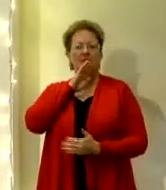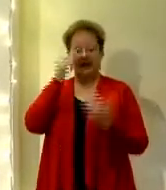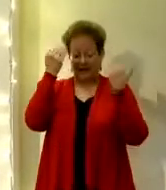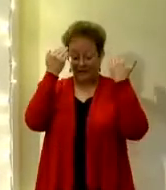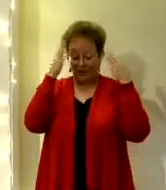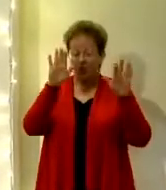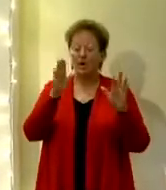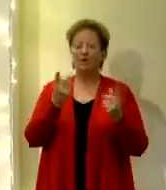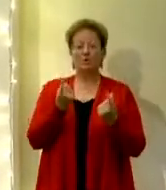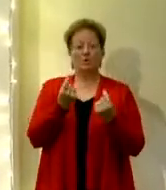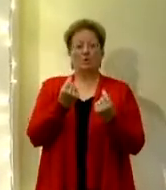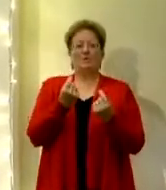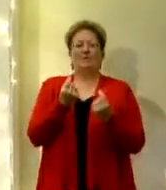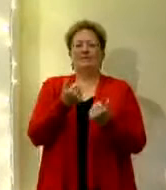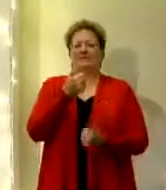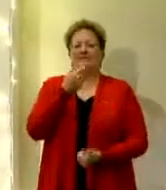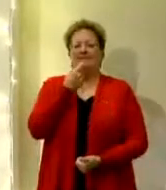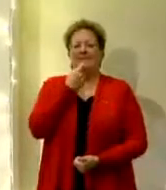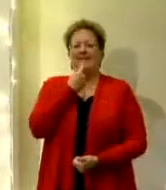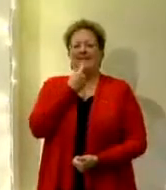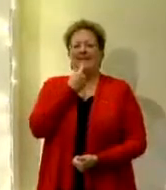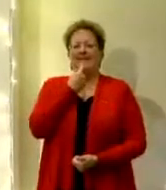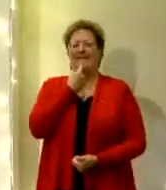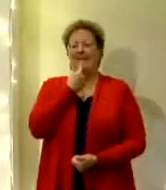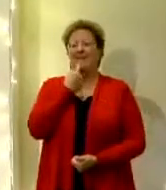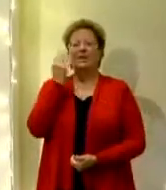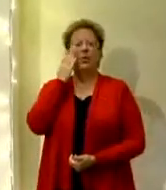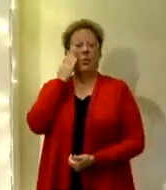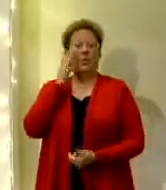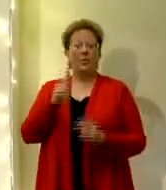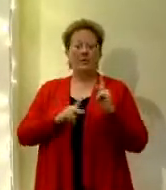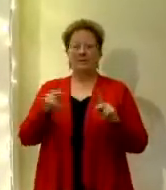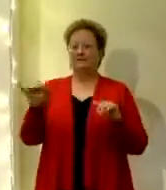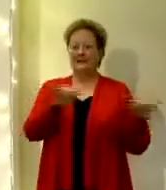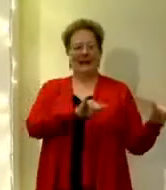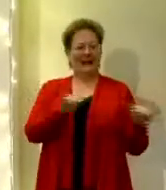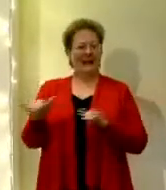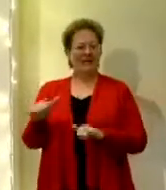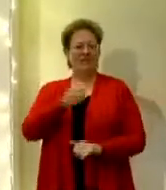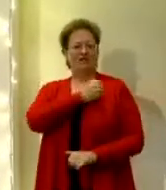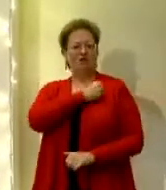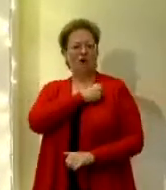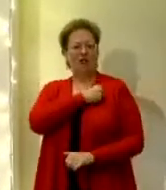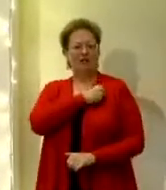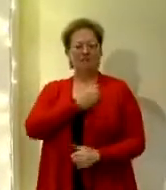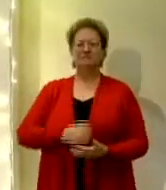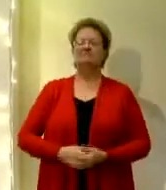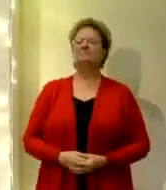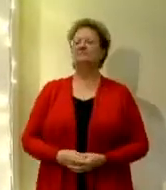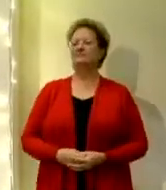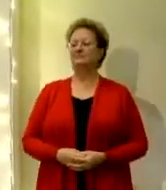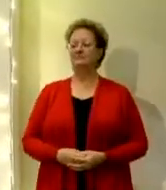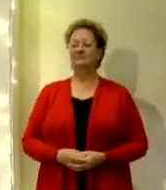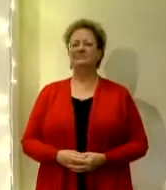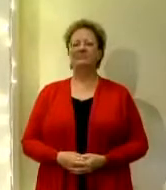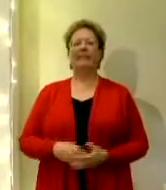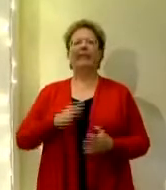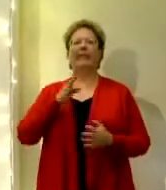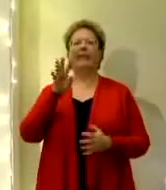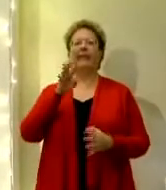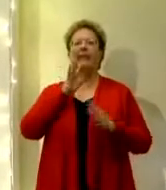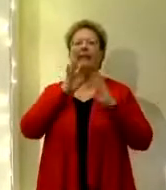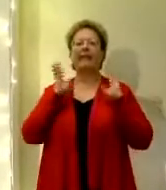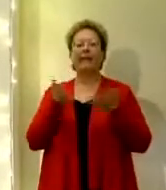do." How many of you know people like this in your life? And so as she's letting me have it again